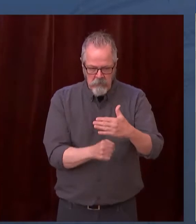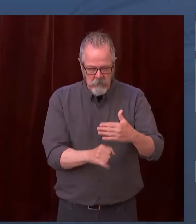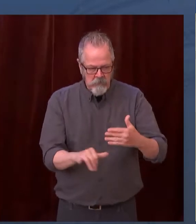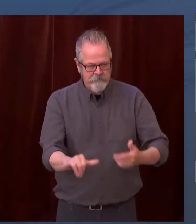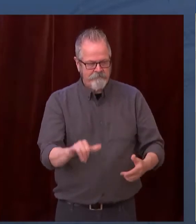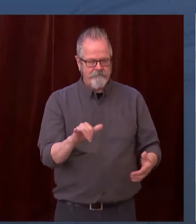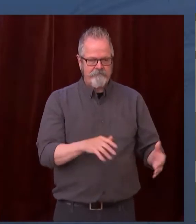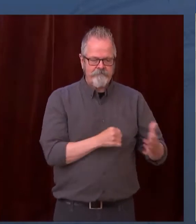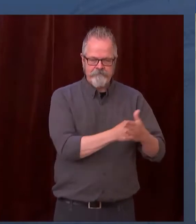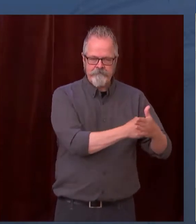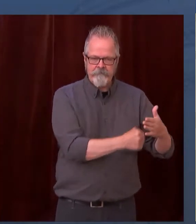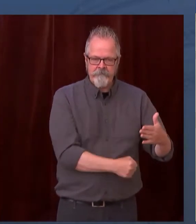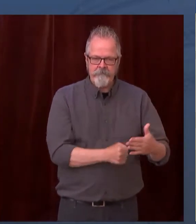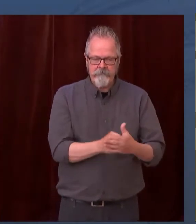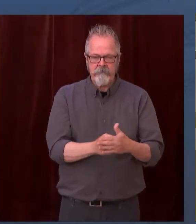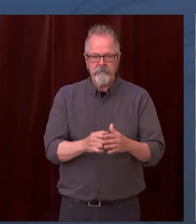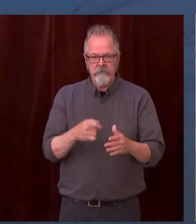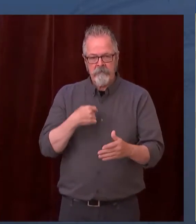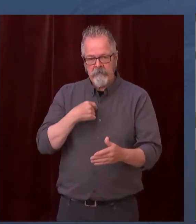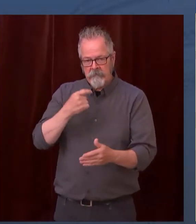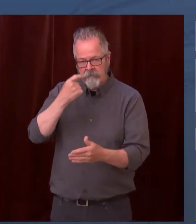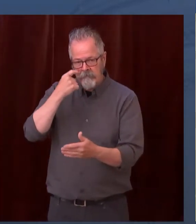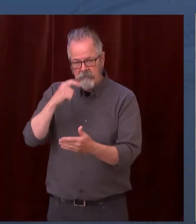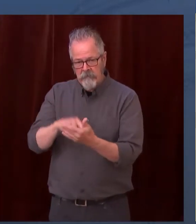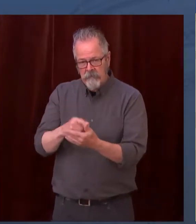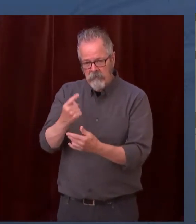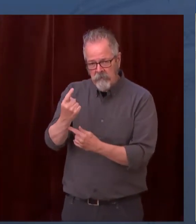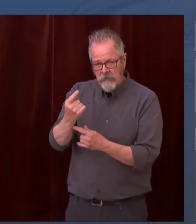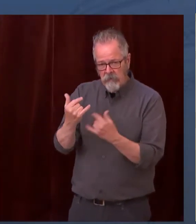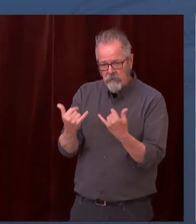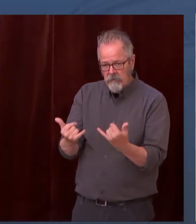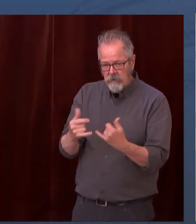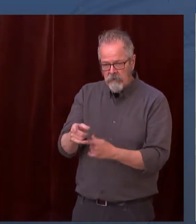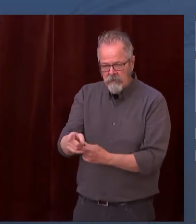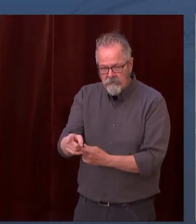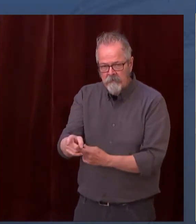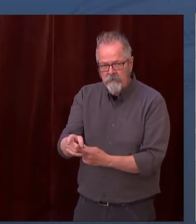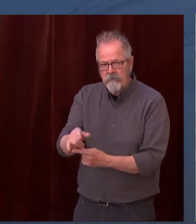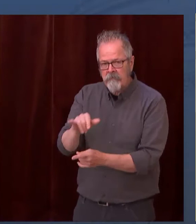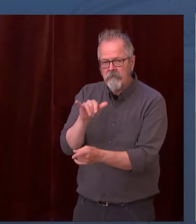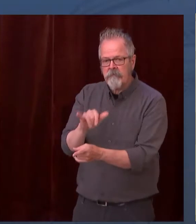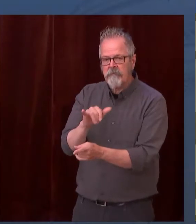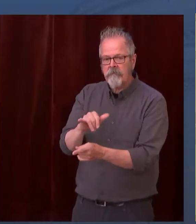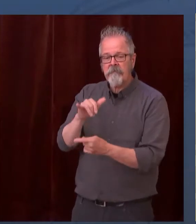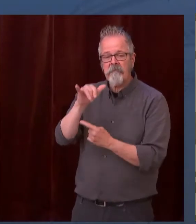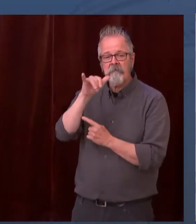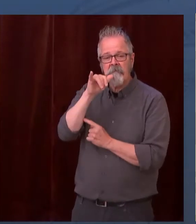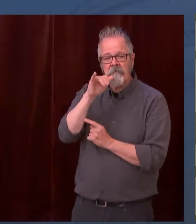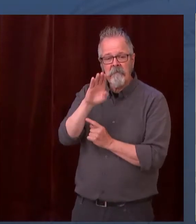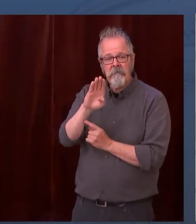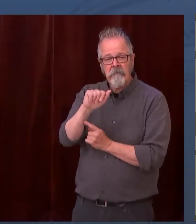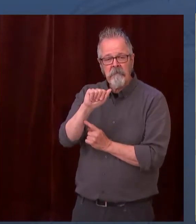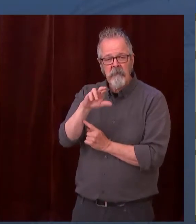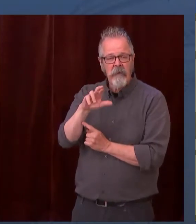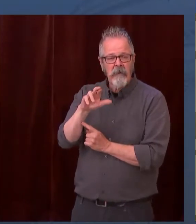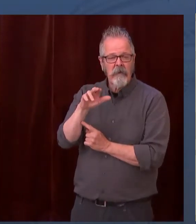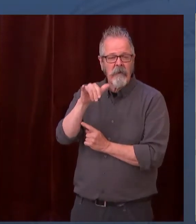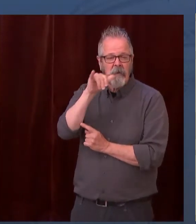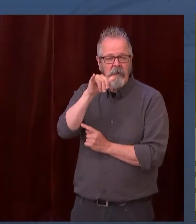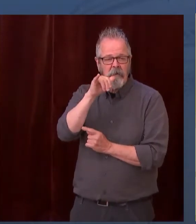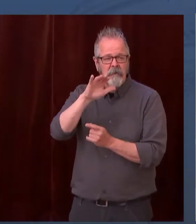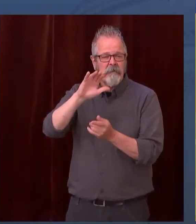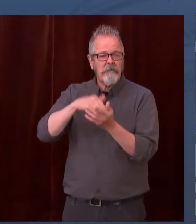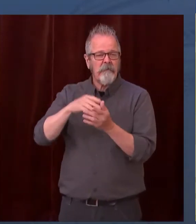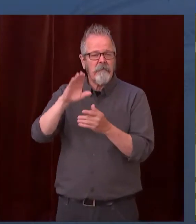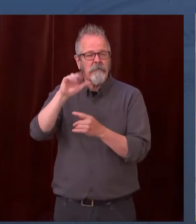sure you've heard the stories of dozens of people becoming infected at one bar at a time. So we are